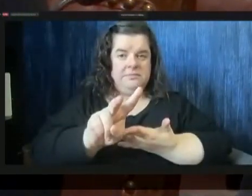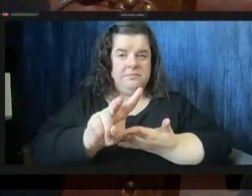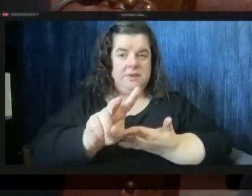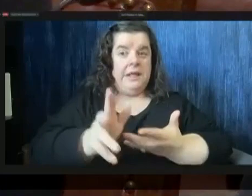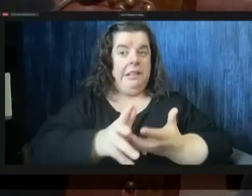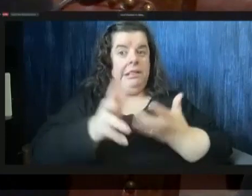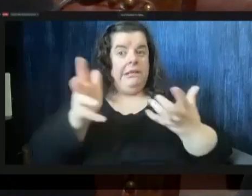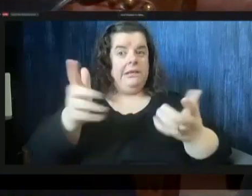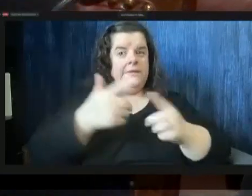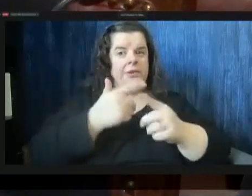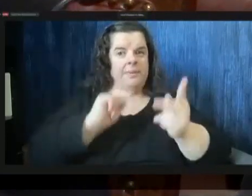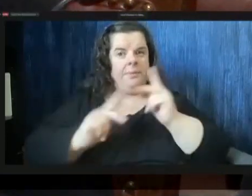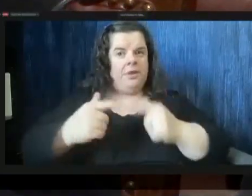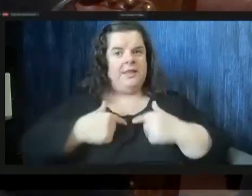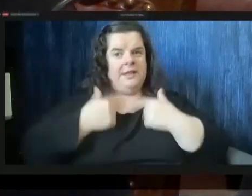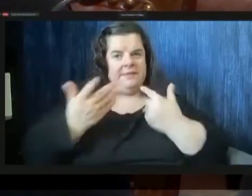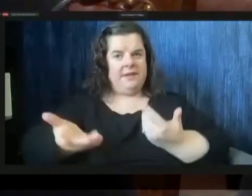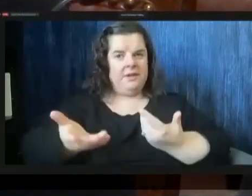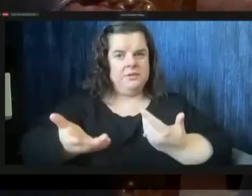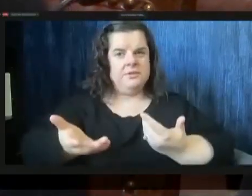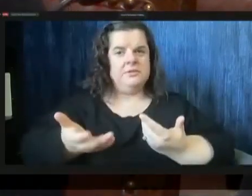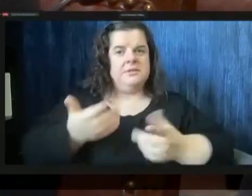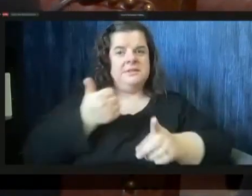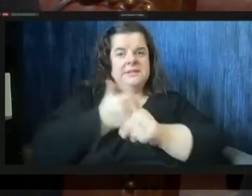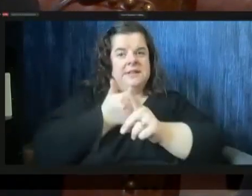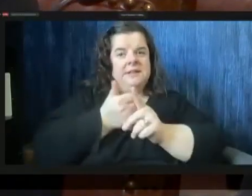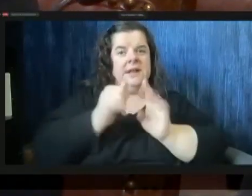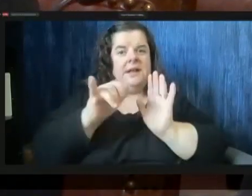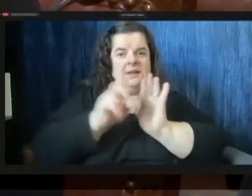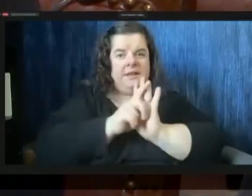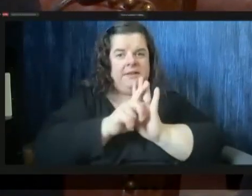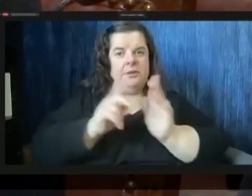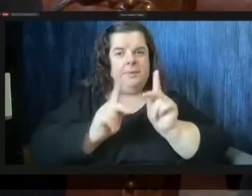from residents themselves, or self-identified as residents themselves.